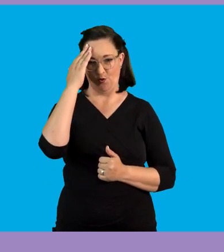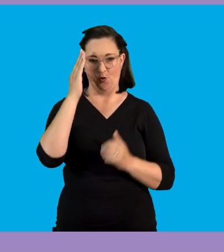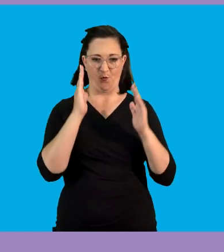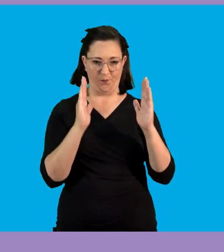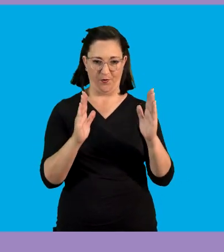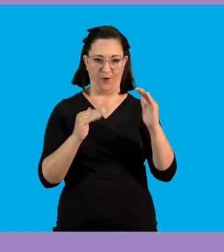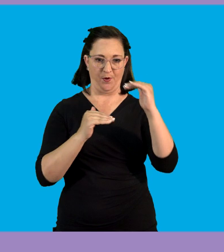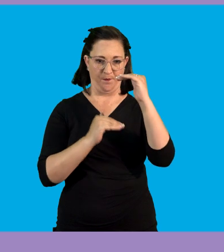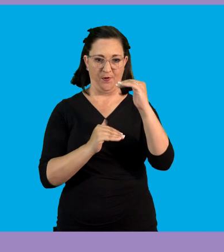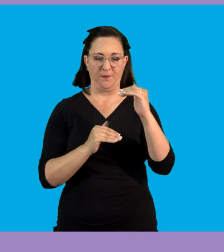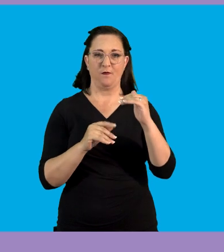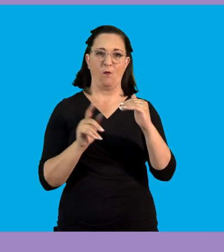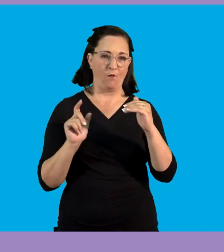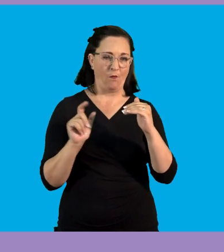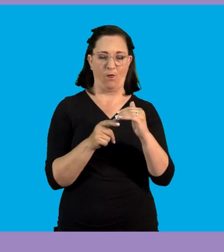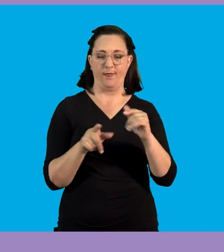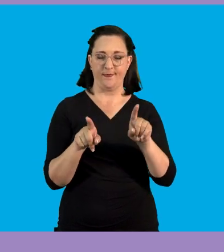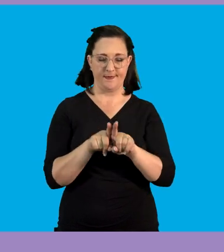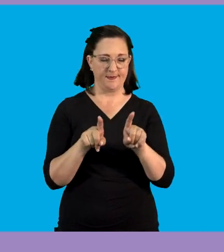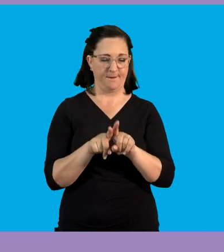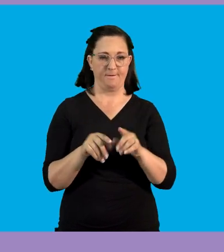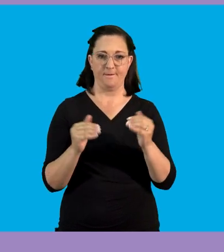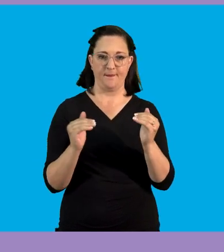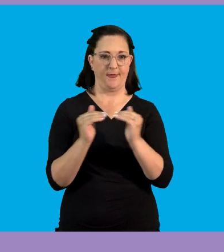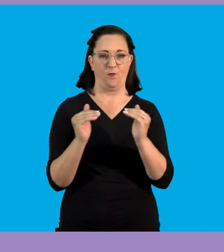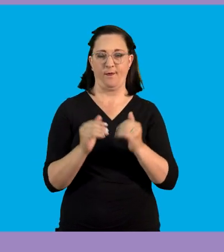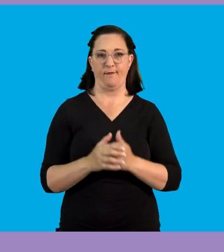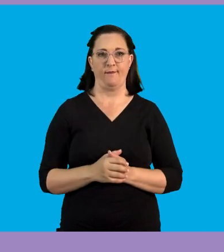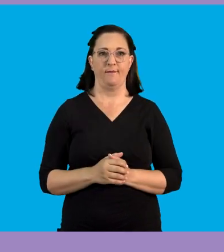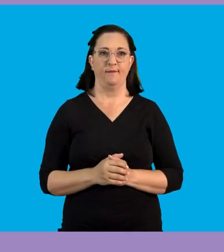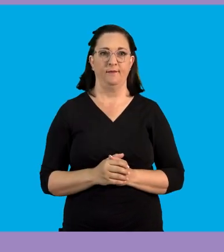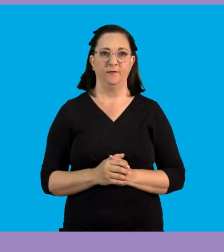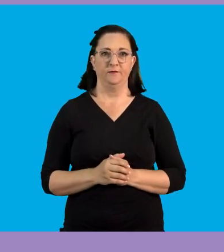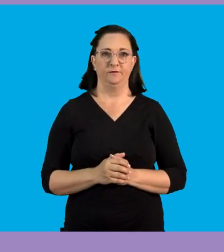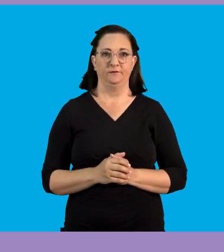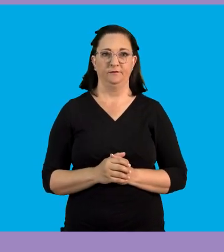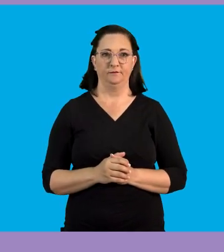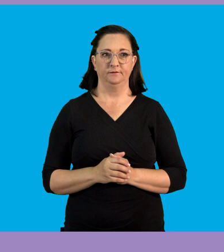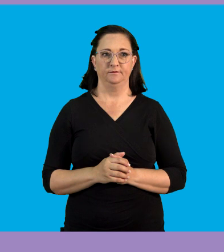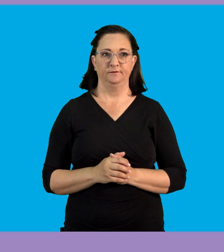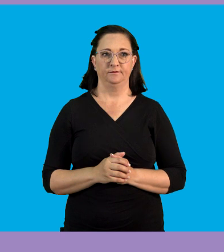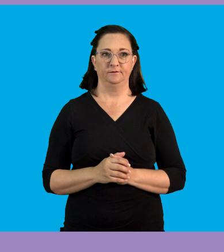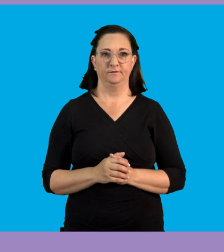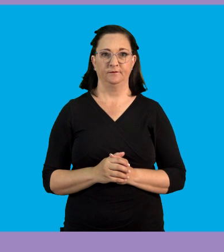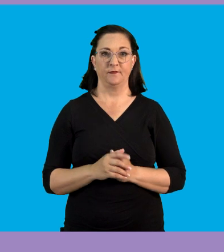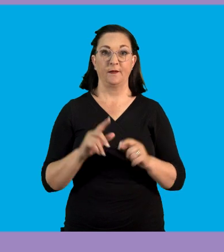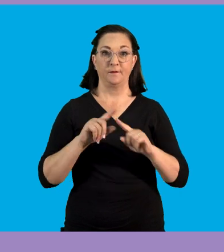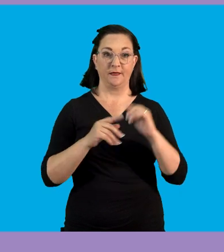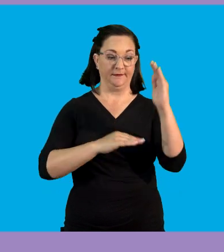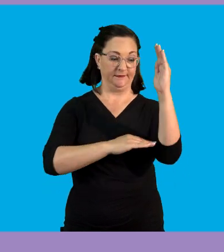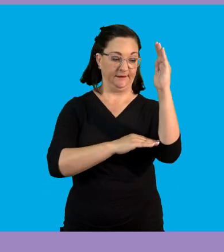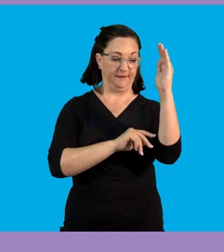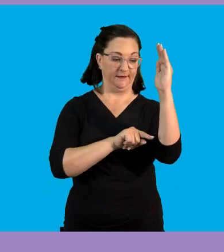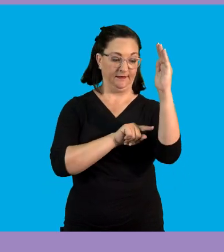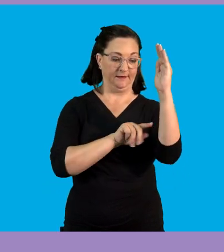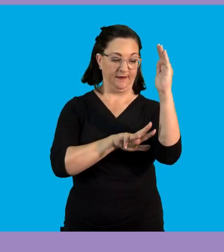know. All sides are equal. All sides are equal. And then all angles are